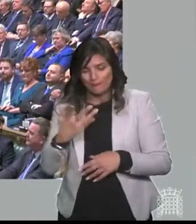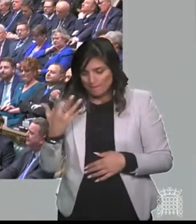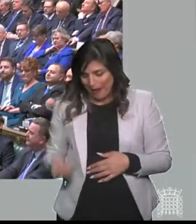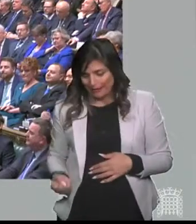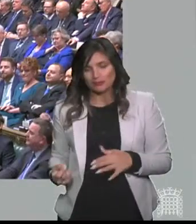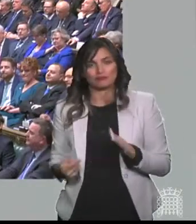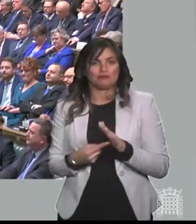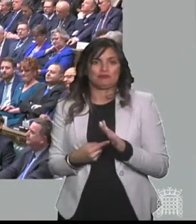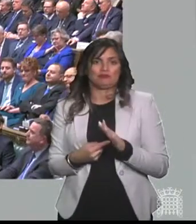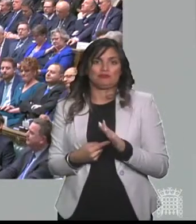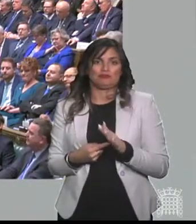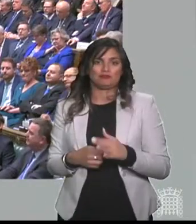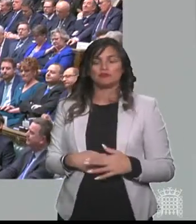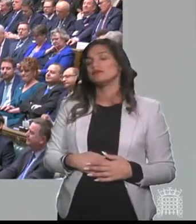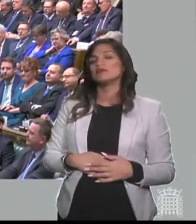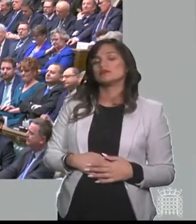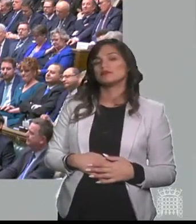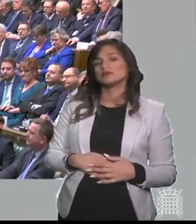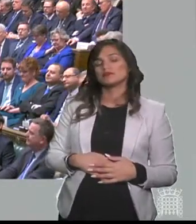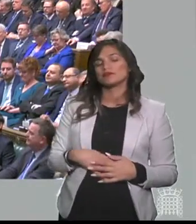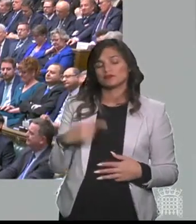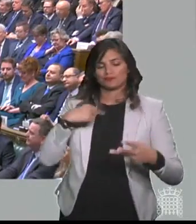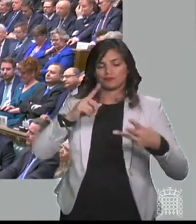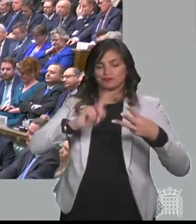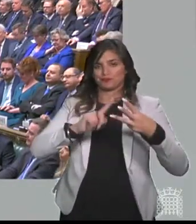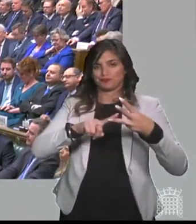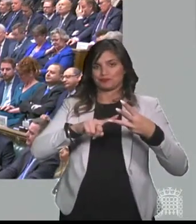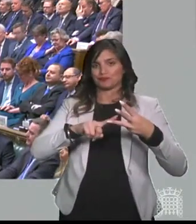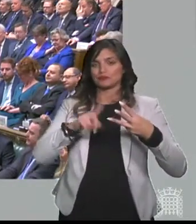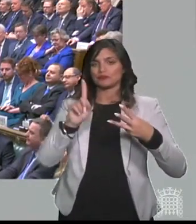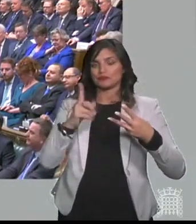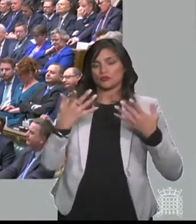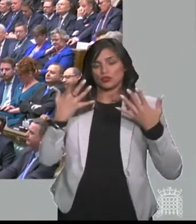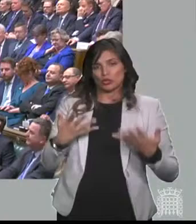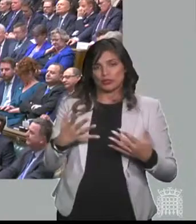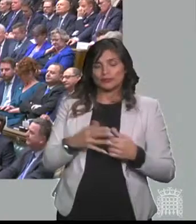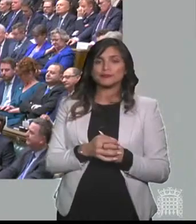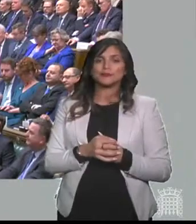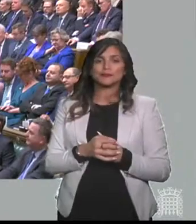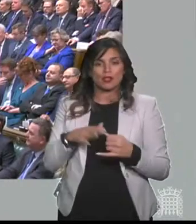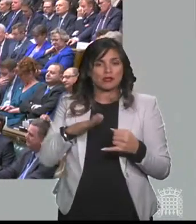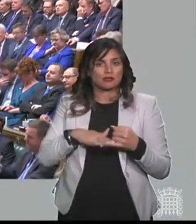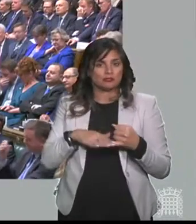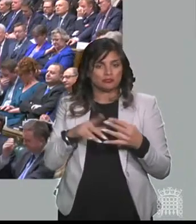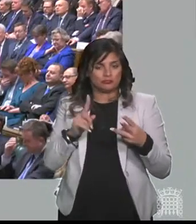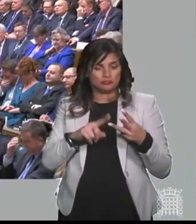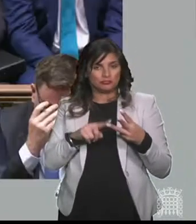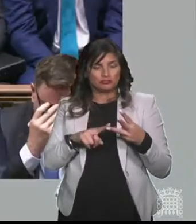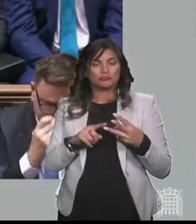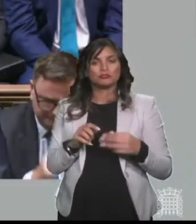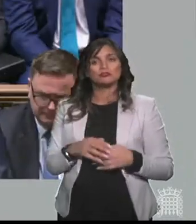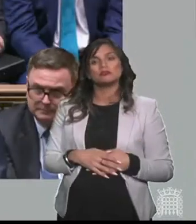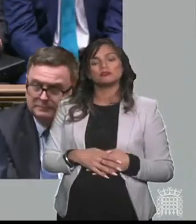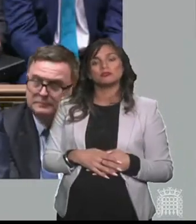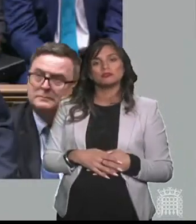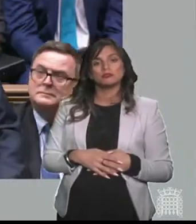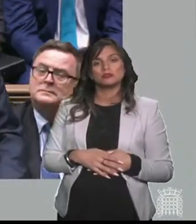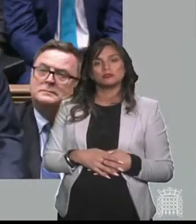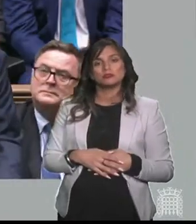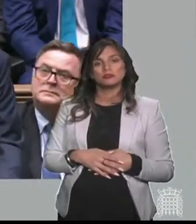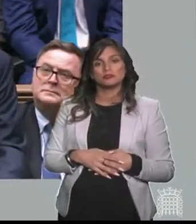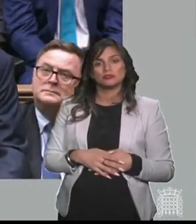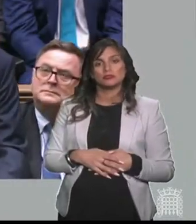And so, Mr. Speaker, to the final supply-side measure in today's autumn statement for growth. Because of